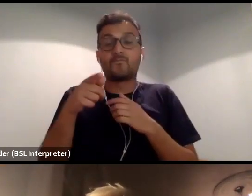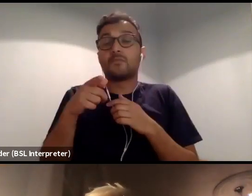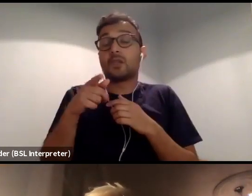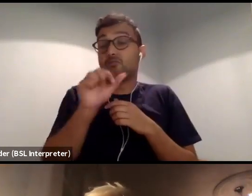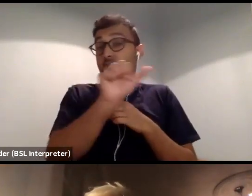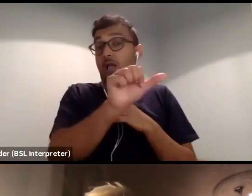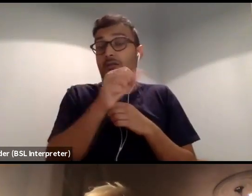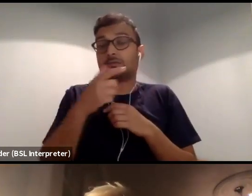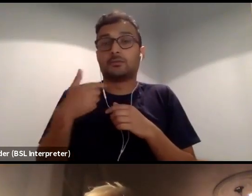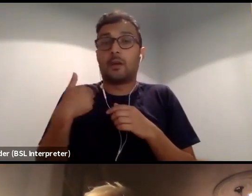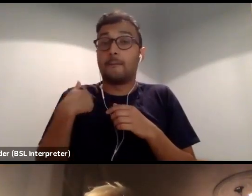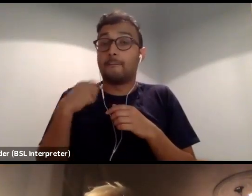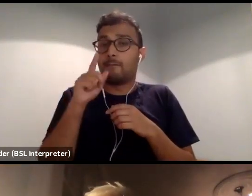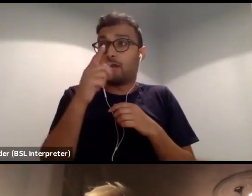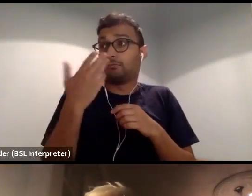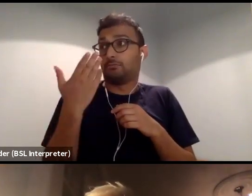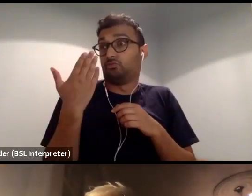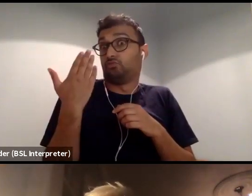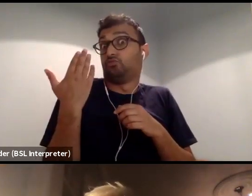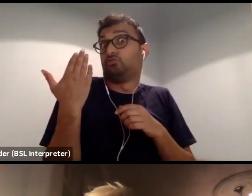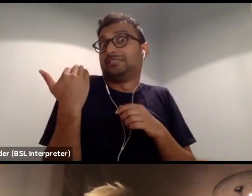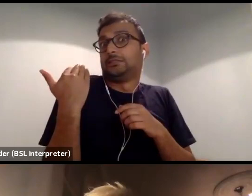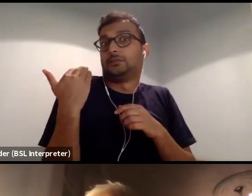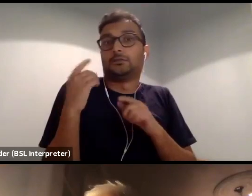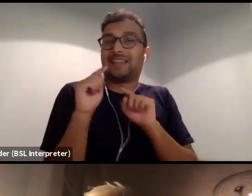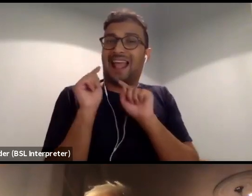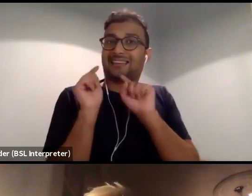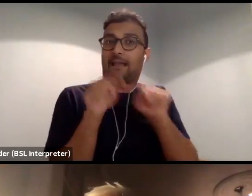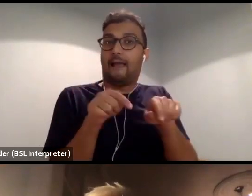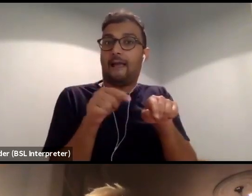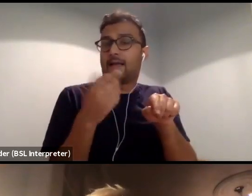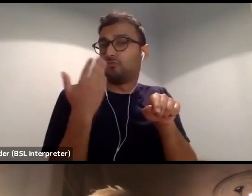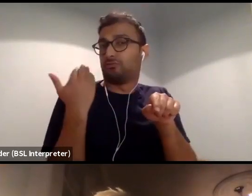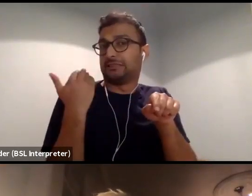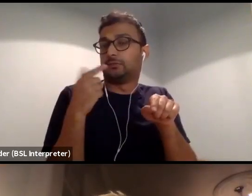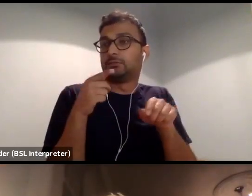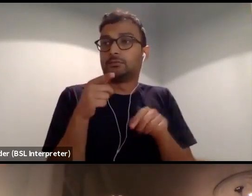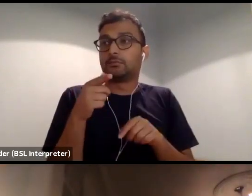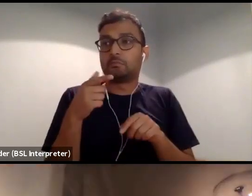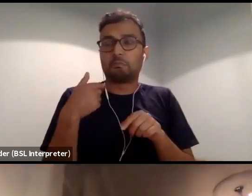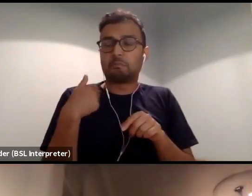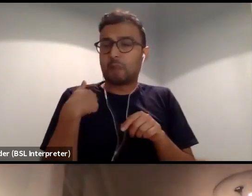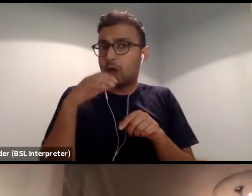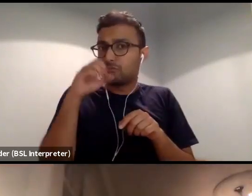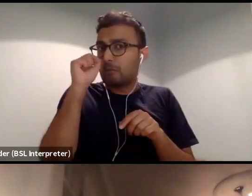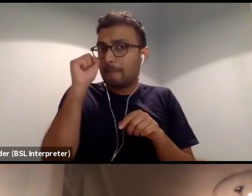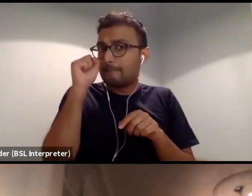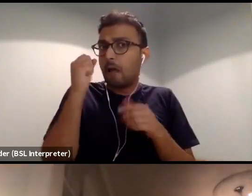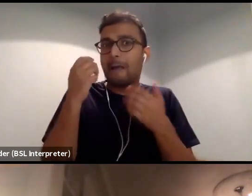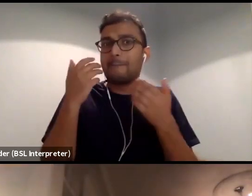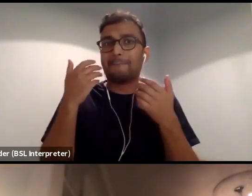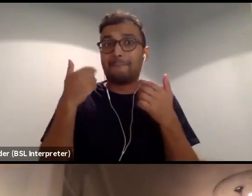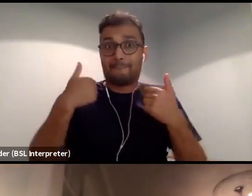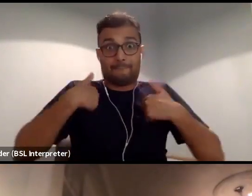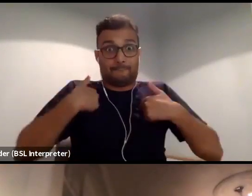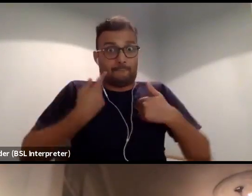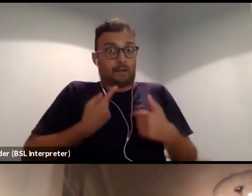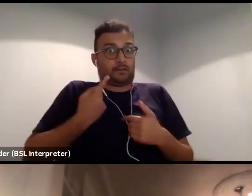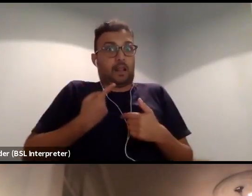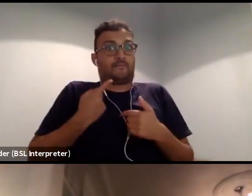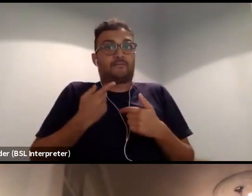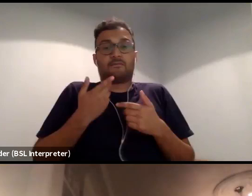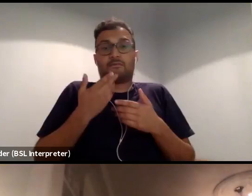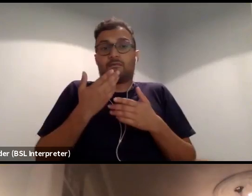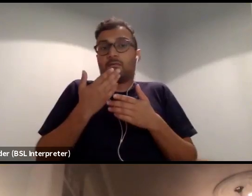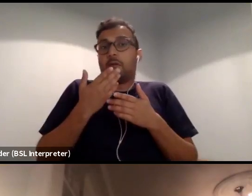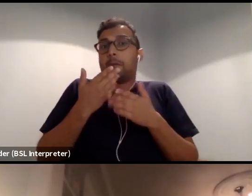UK where we have used words like extremist, fundamentalist, before we've used the